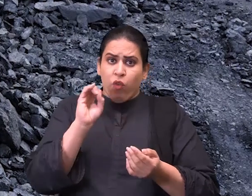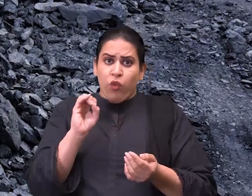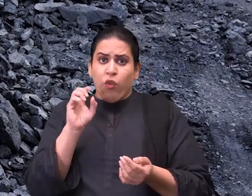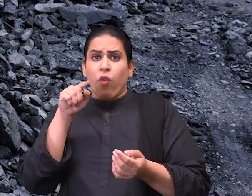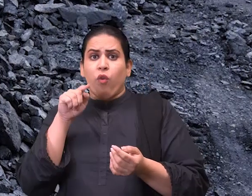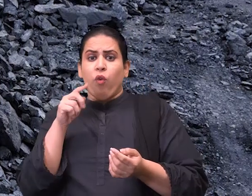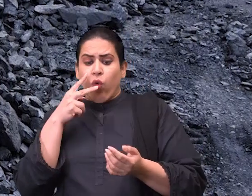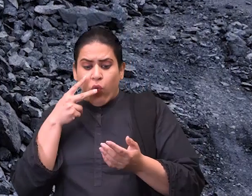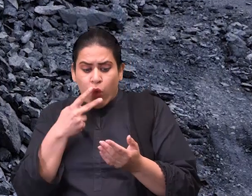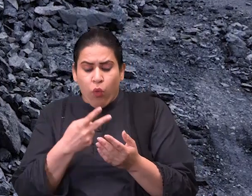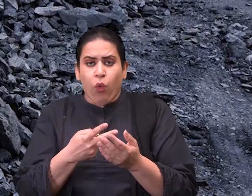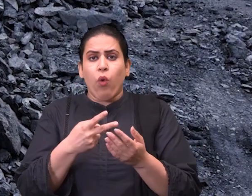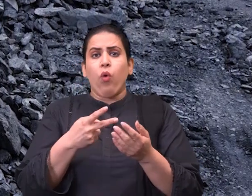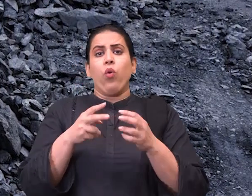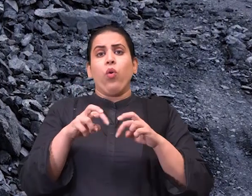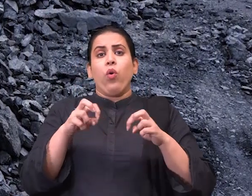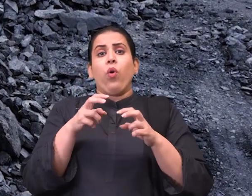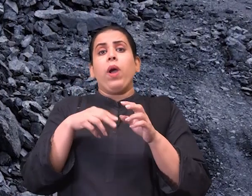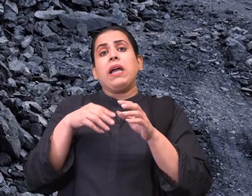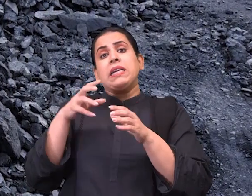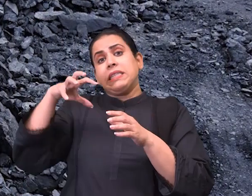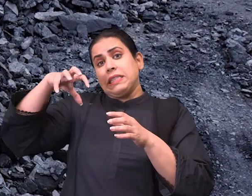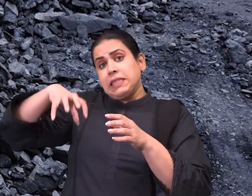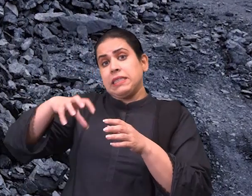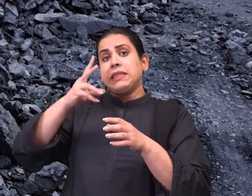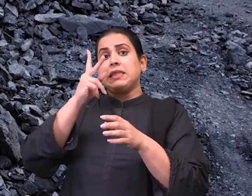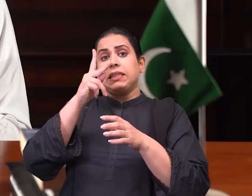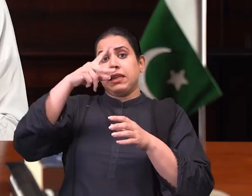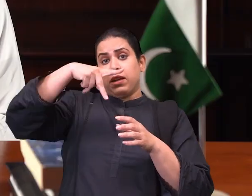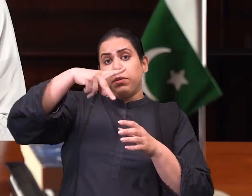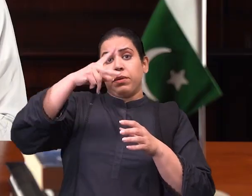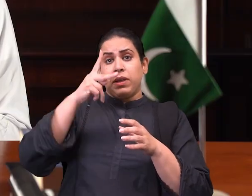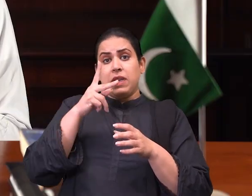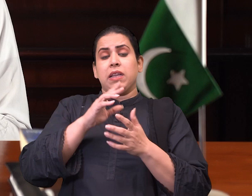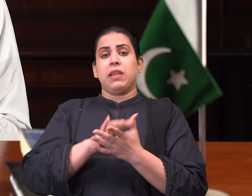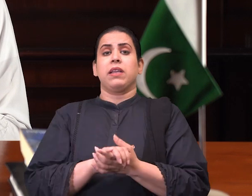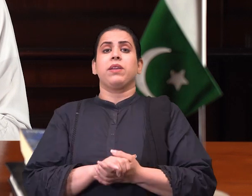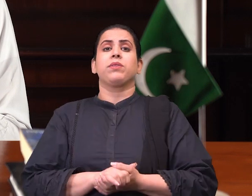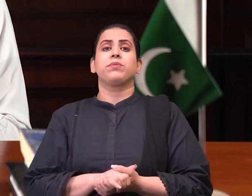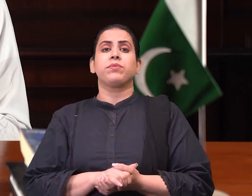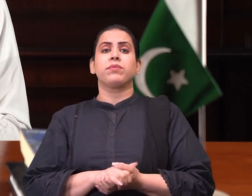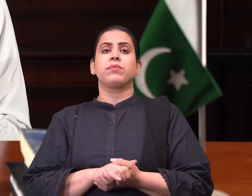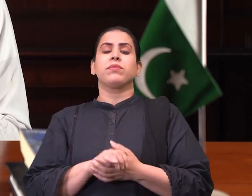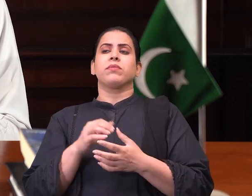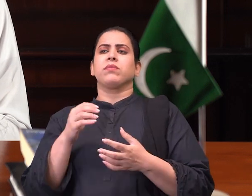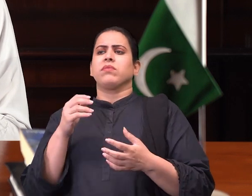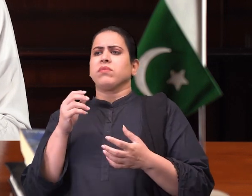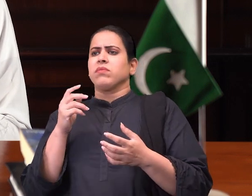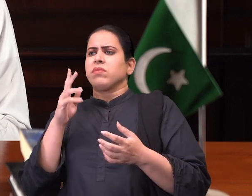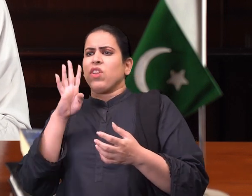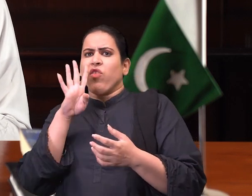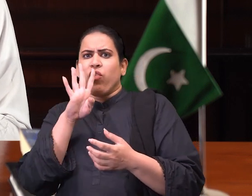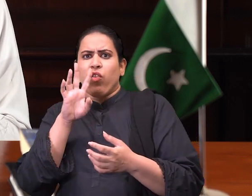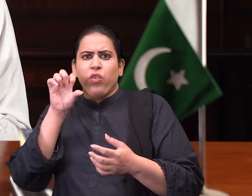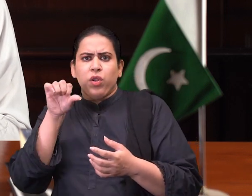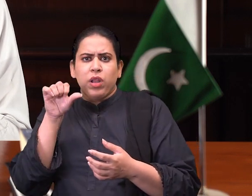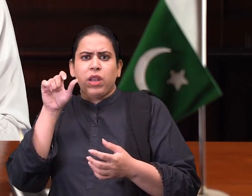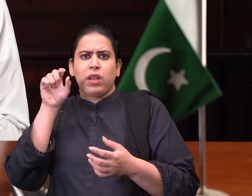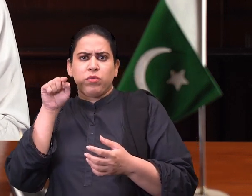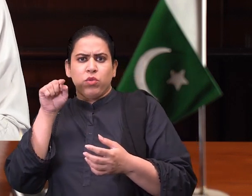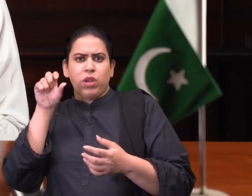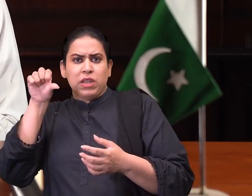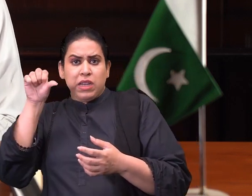conducted amongst 400 coal miners in the Cherat district of KPK. It was discovered that